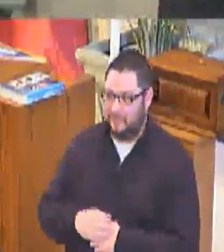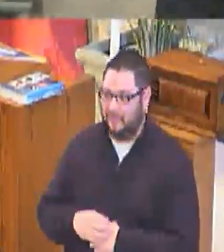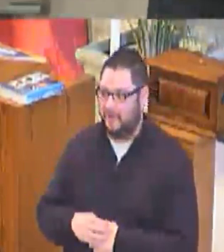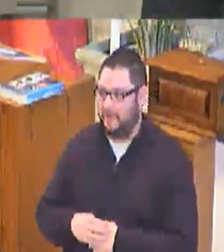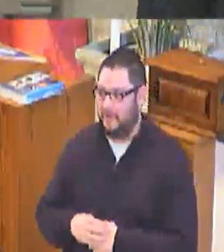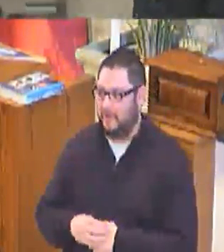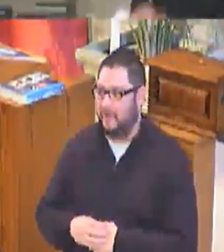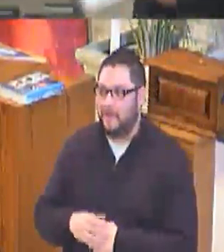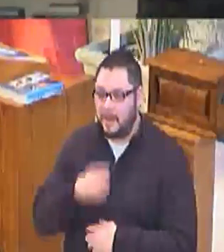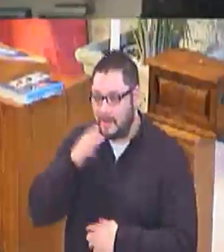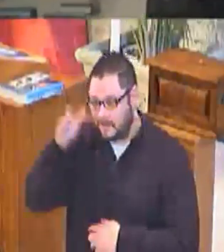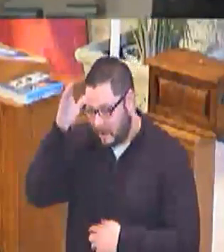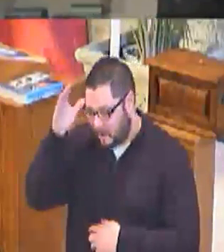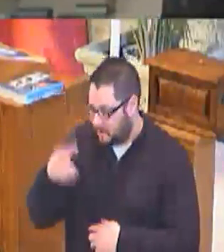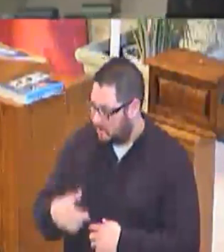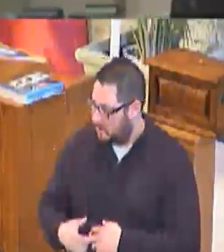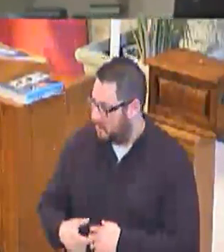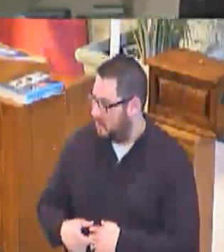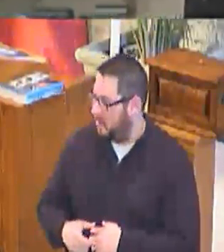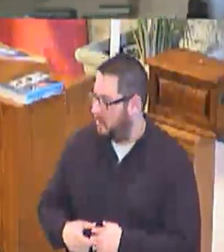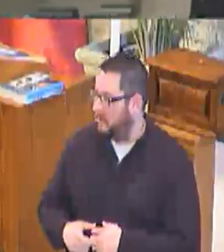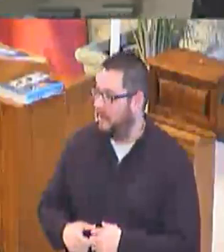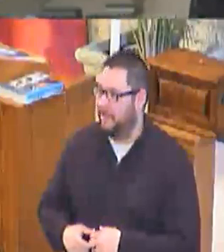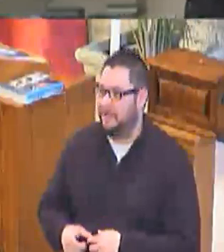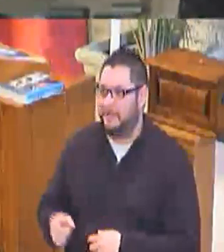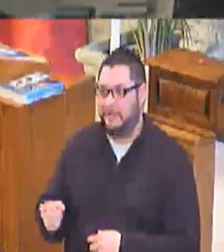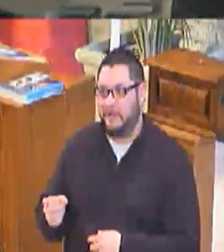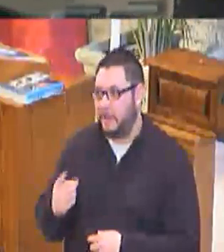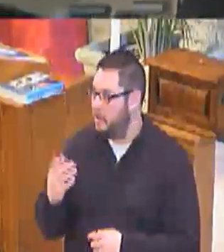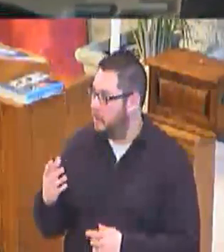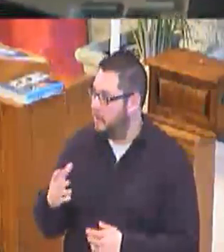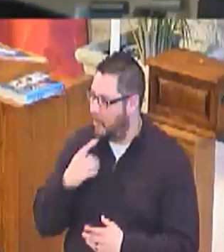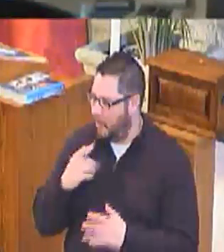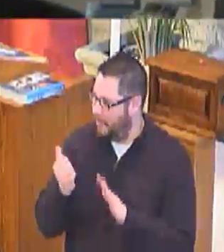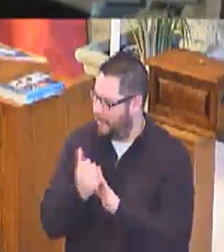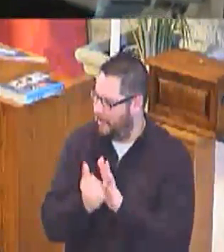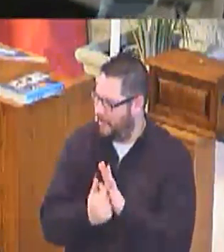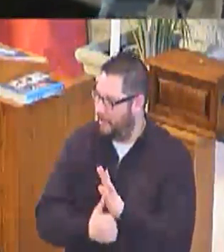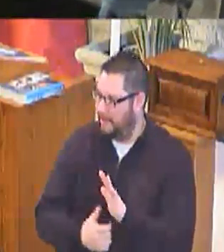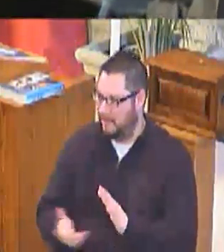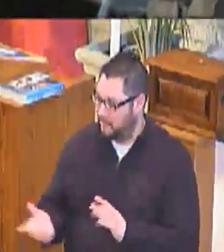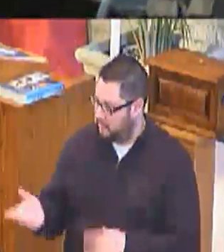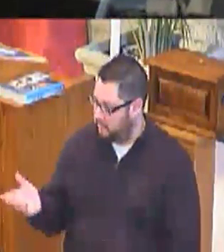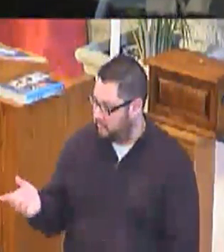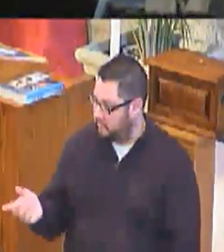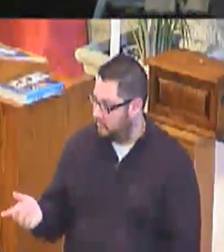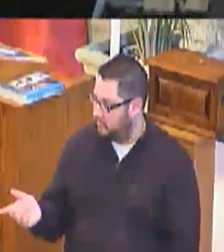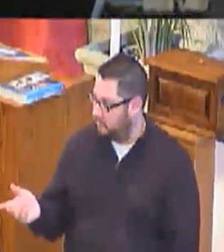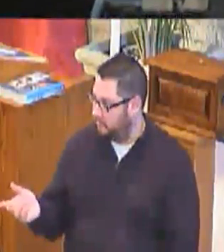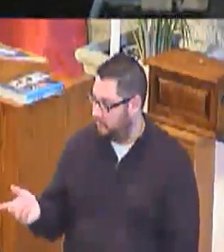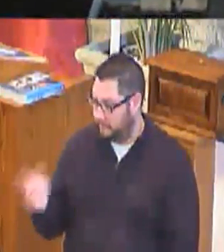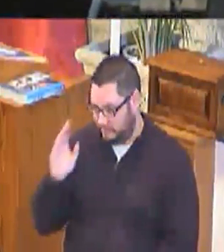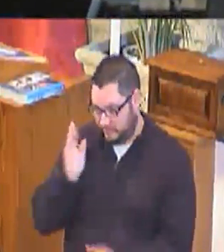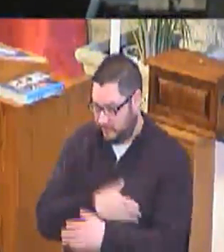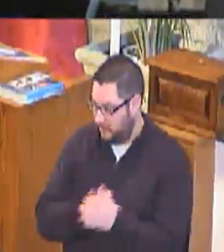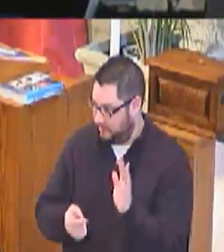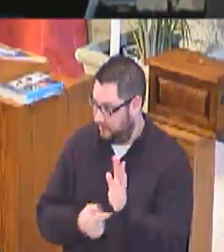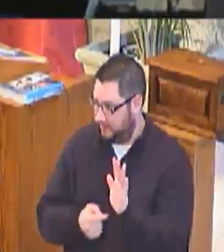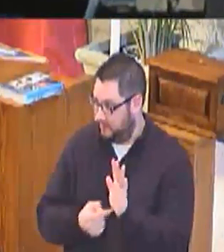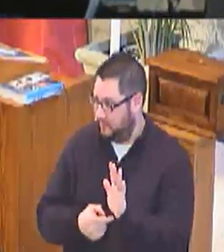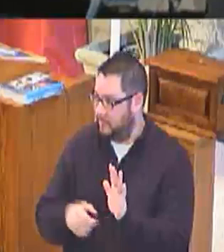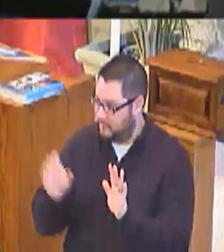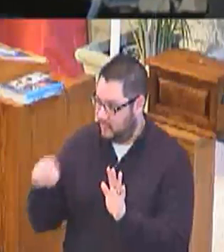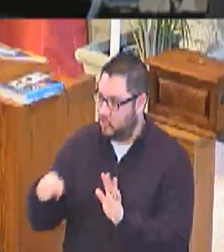And rather than your parents saying, soar with your strengths, your parent says, son, you can do better than